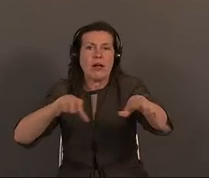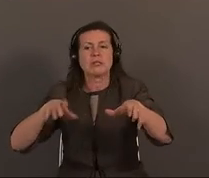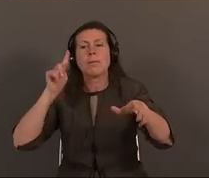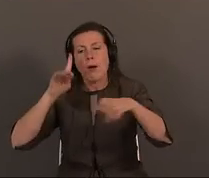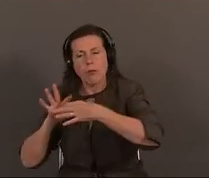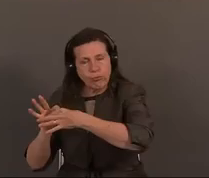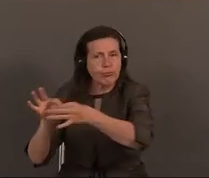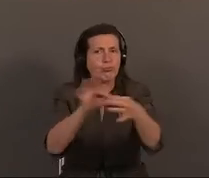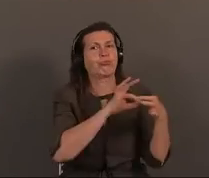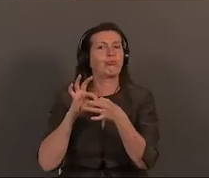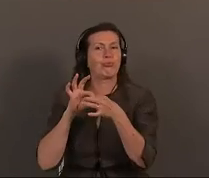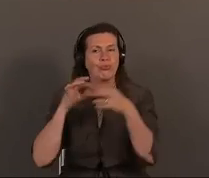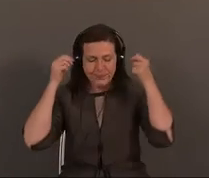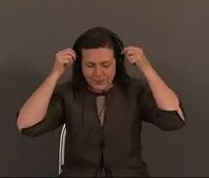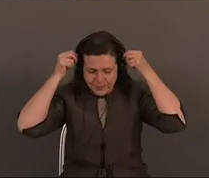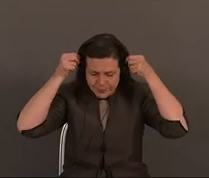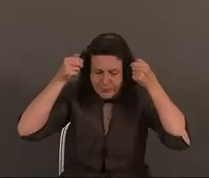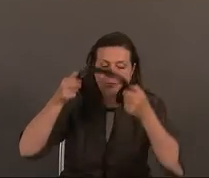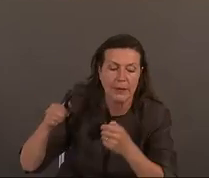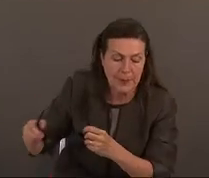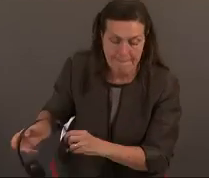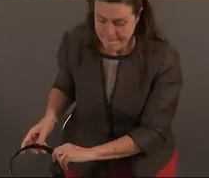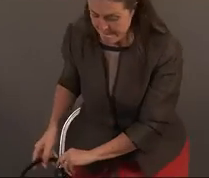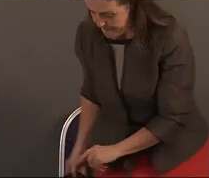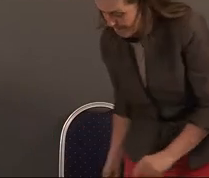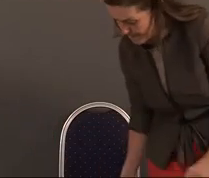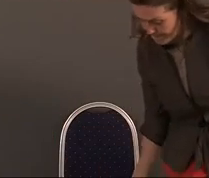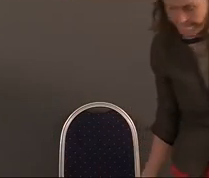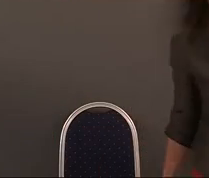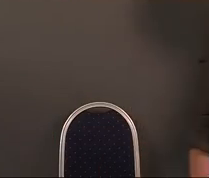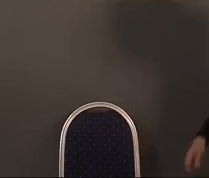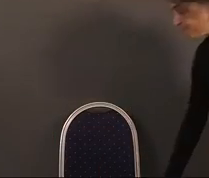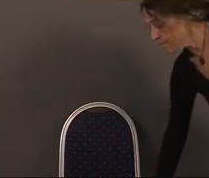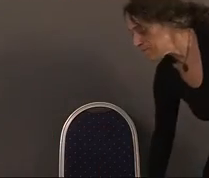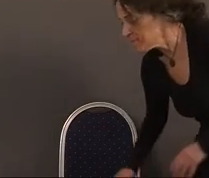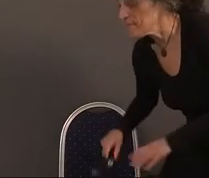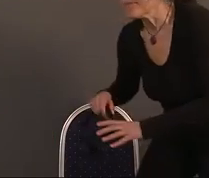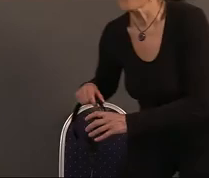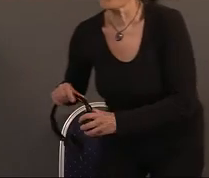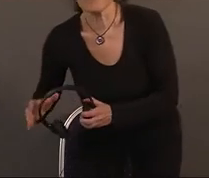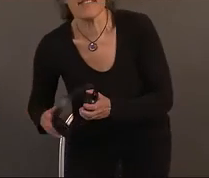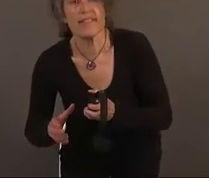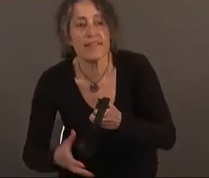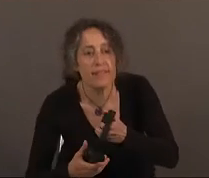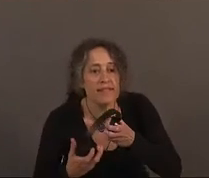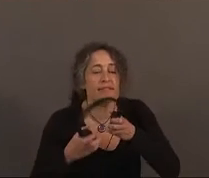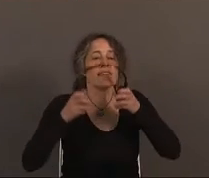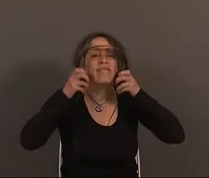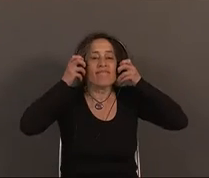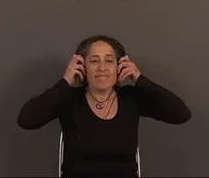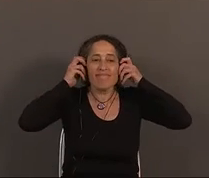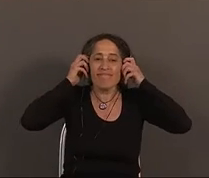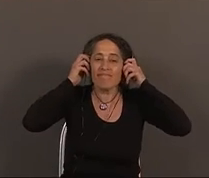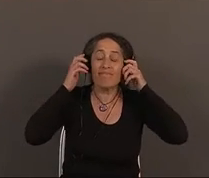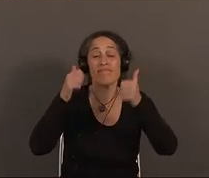it. Well, go ahead, Madame Goyens. We have 800 members in the industry. Yeah, yeah, I mean, the industry is not a block, but overall there was massive lobbying activity, and we